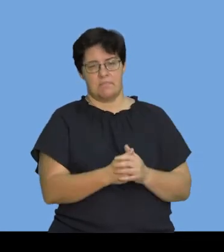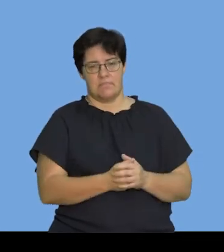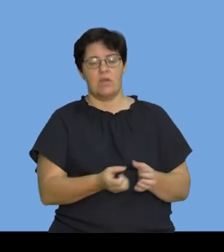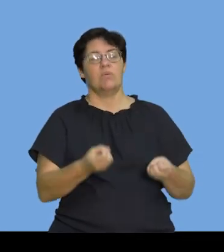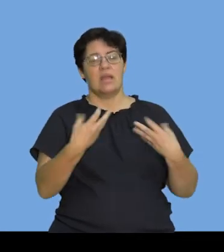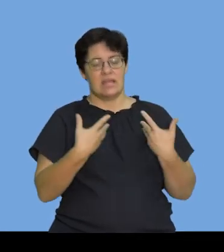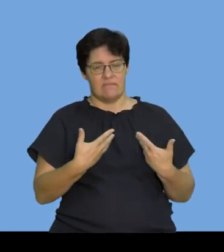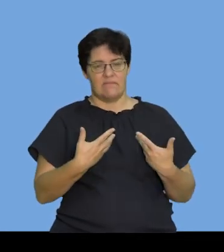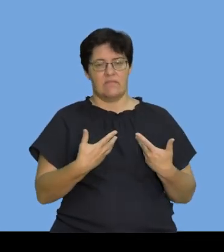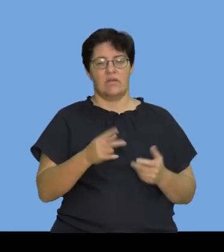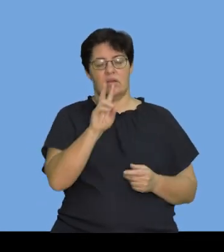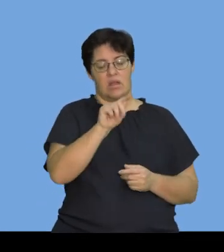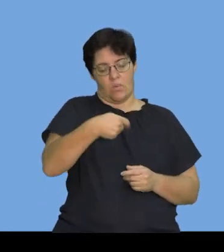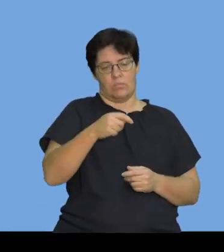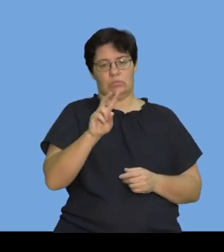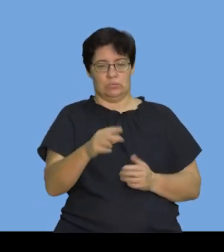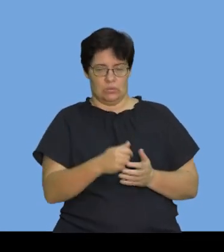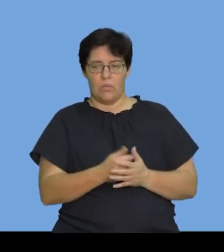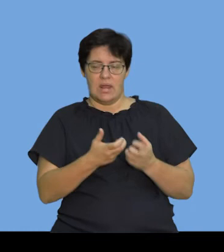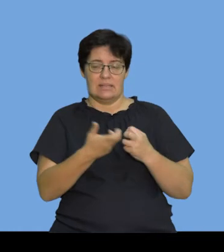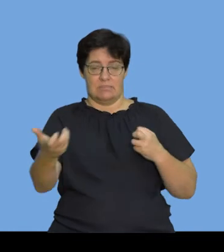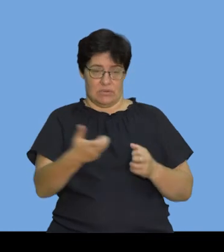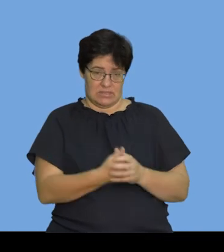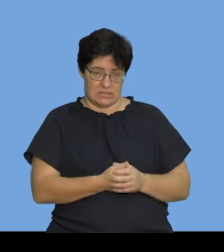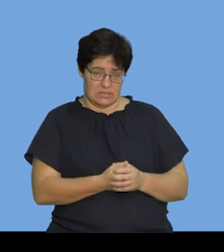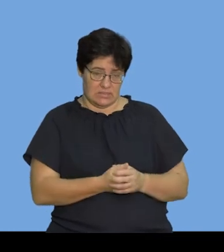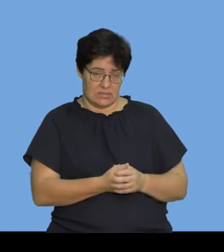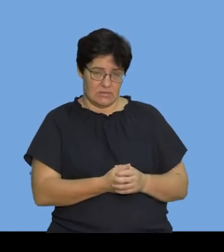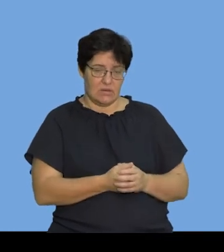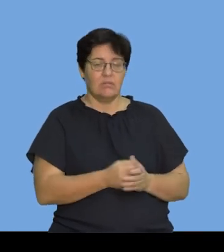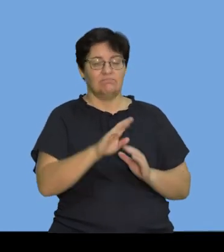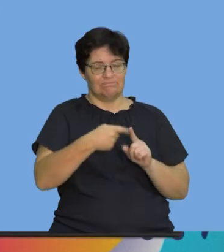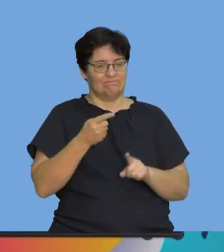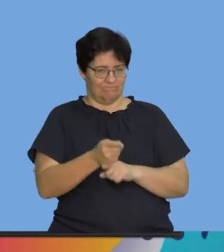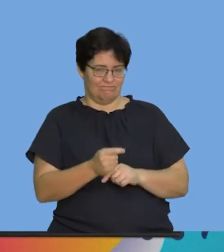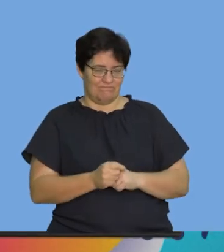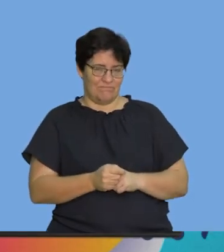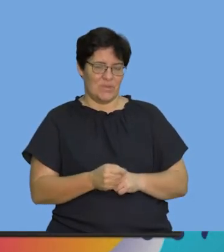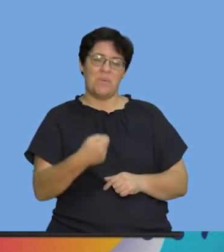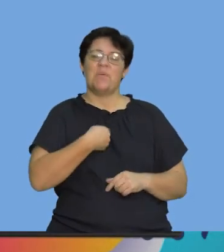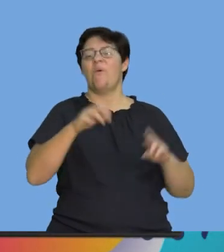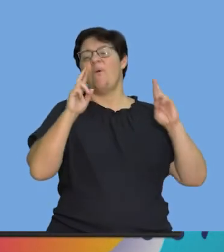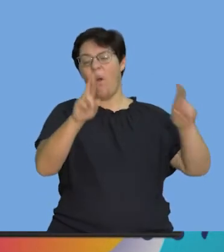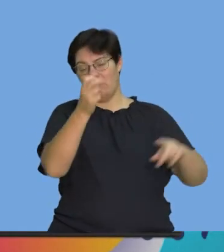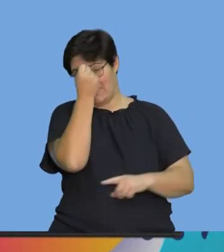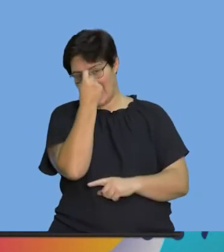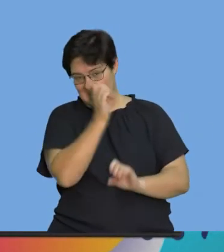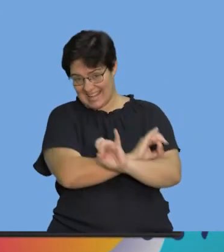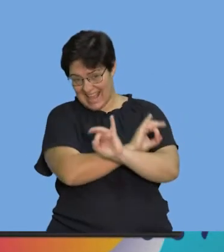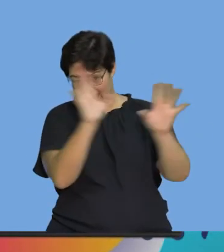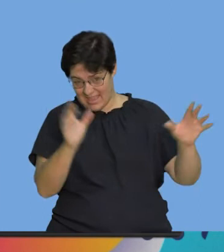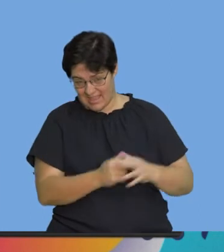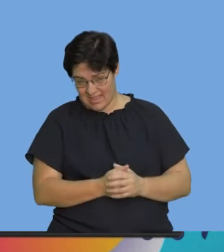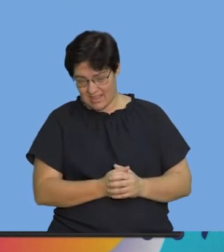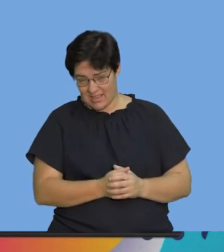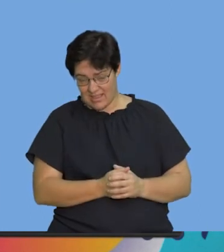decimal places when you separate them and round it off to those. So I hope that makes sense, guys. So this is mainly when